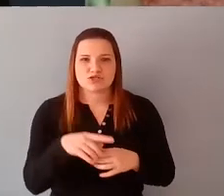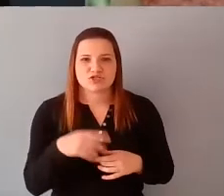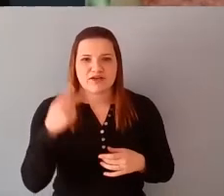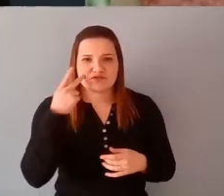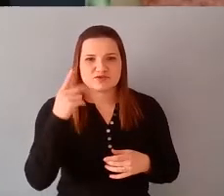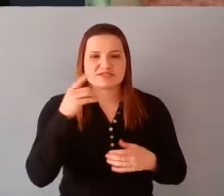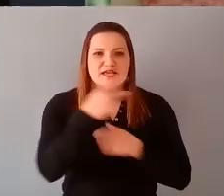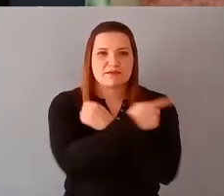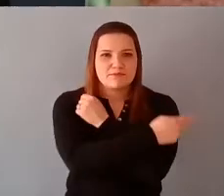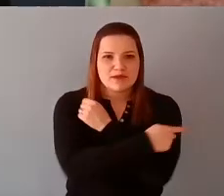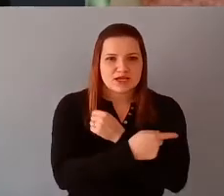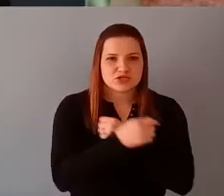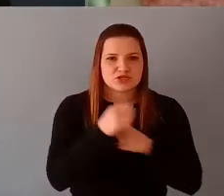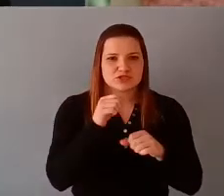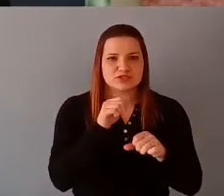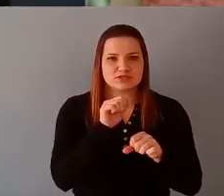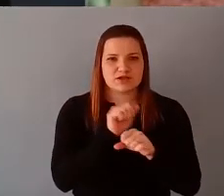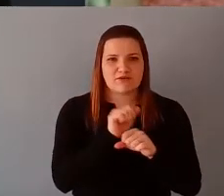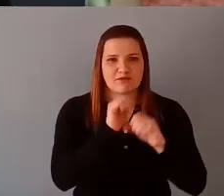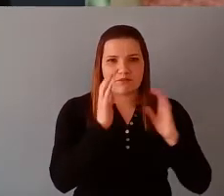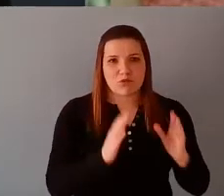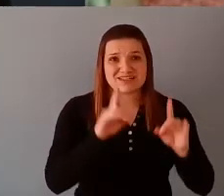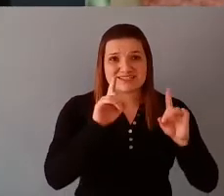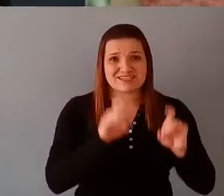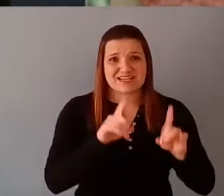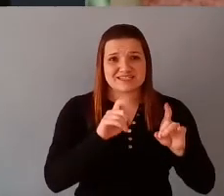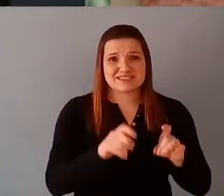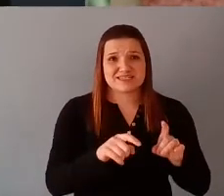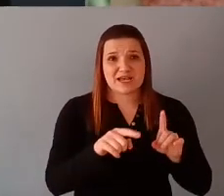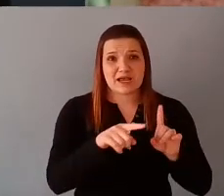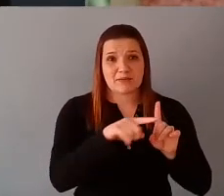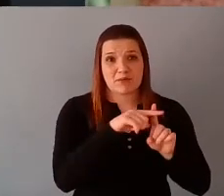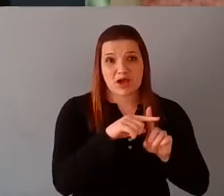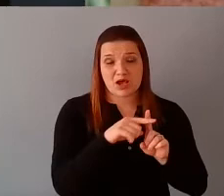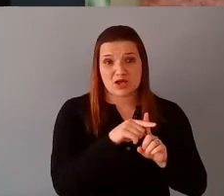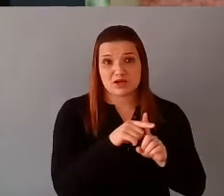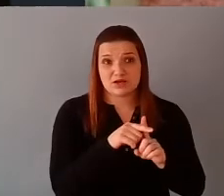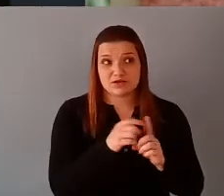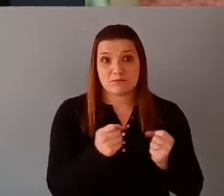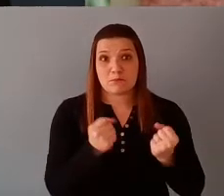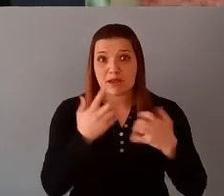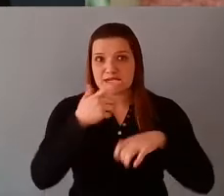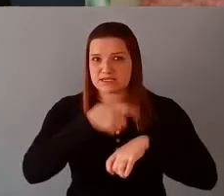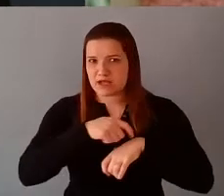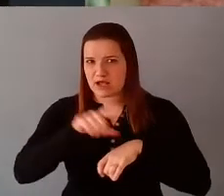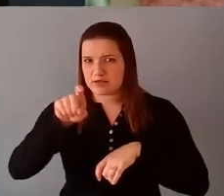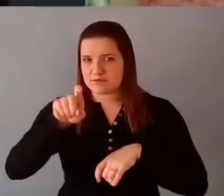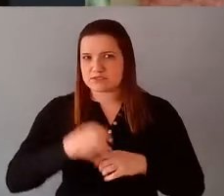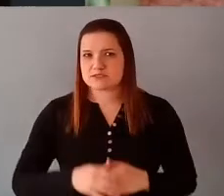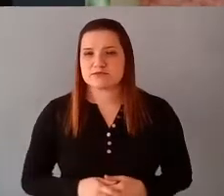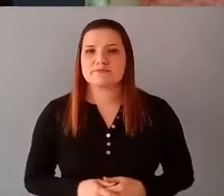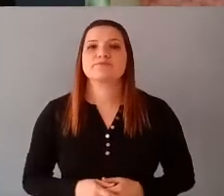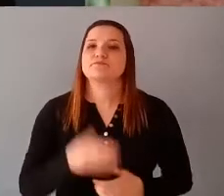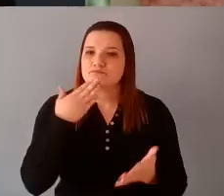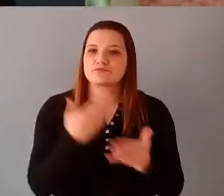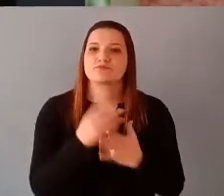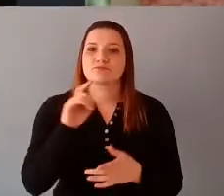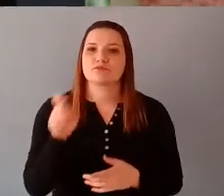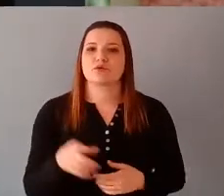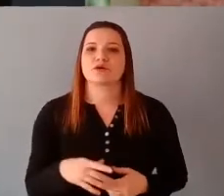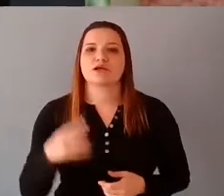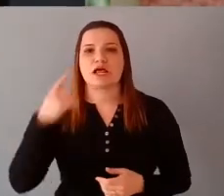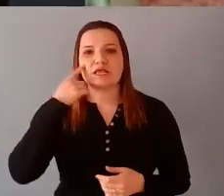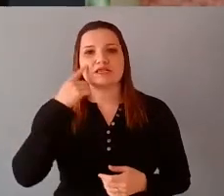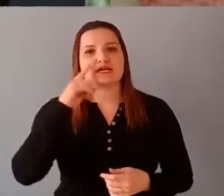seen patients of employees testing positive multiple times throughout this period? Yeah, it's a great question. I think it's